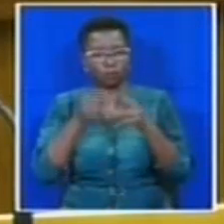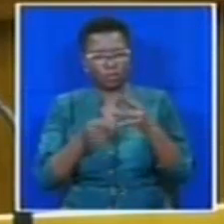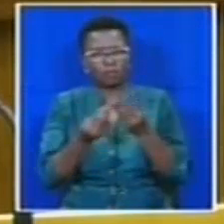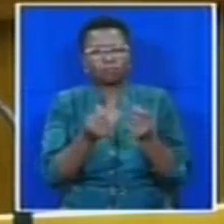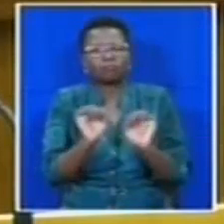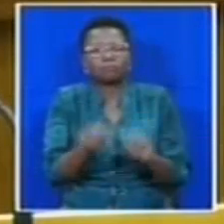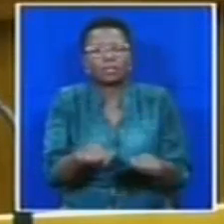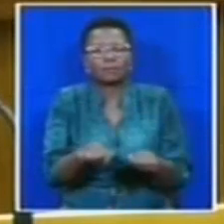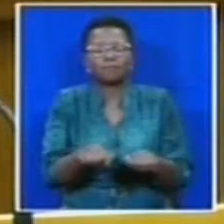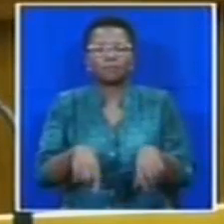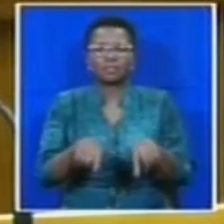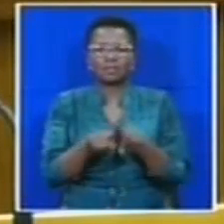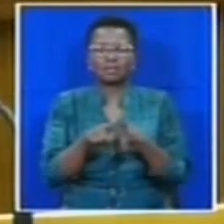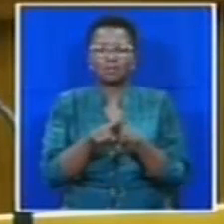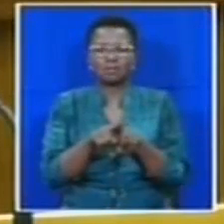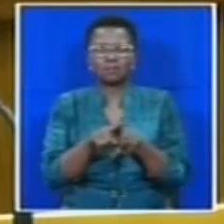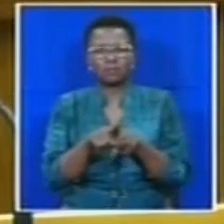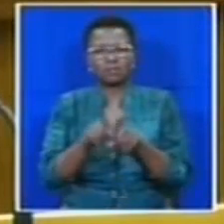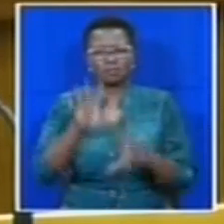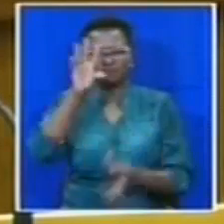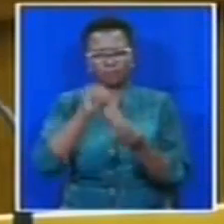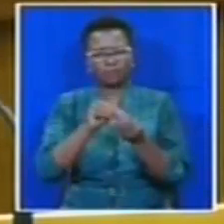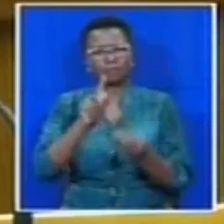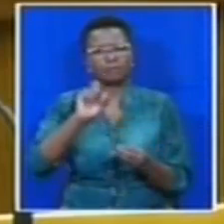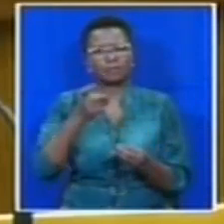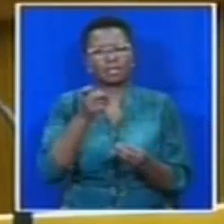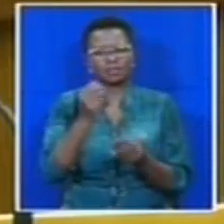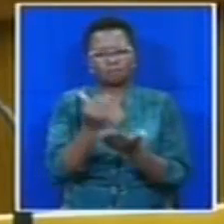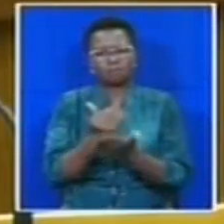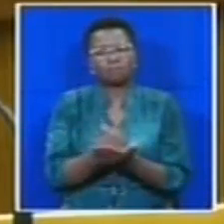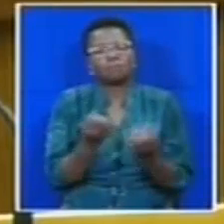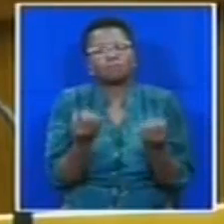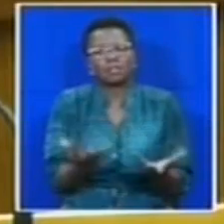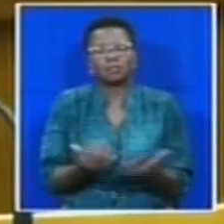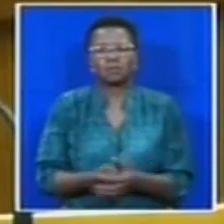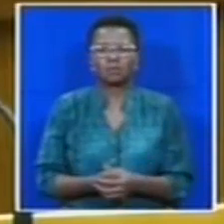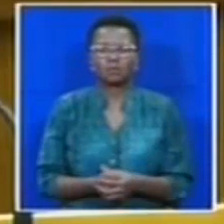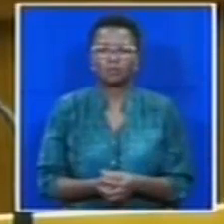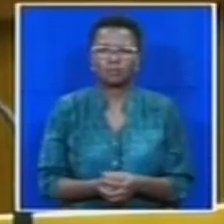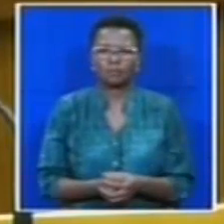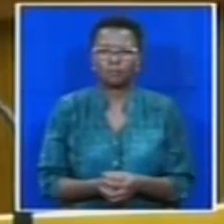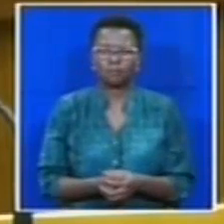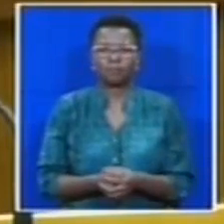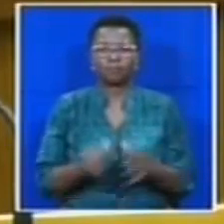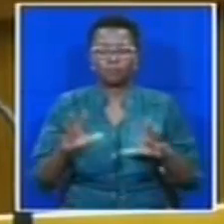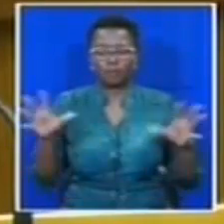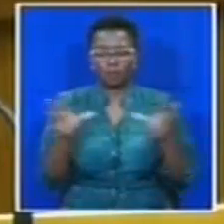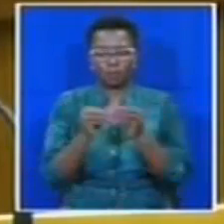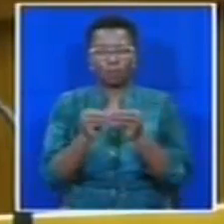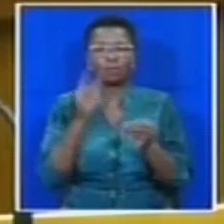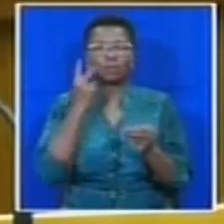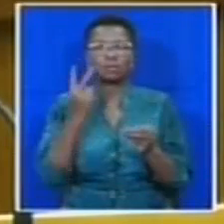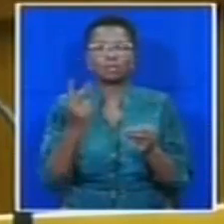and projects the total level of resources that will be available. It analyzes the trade-offs